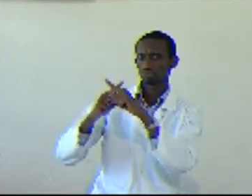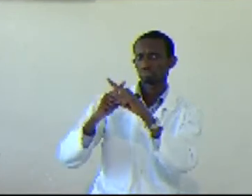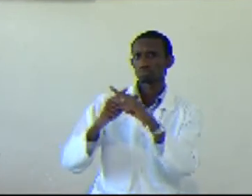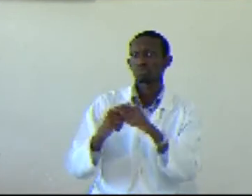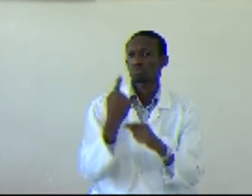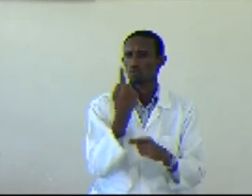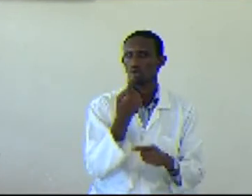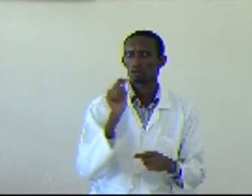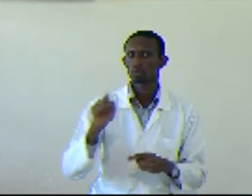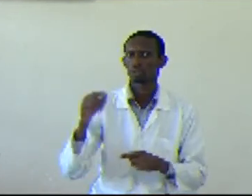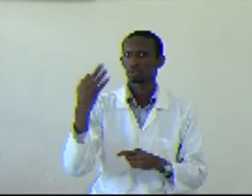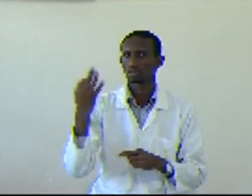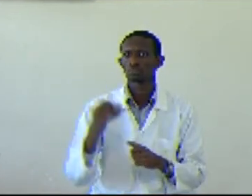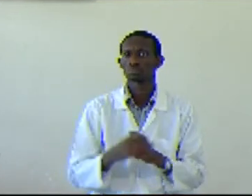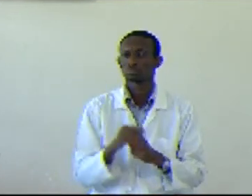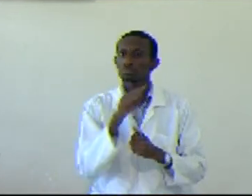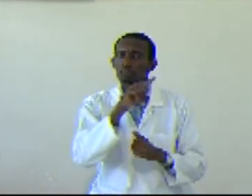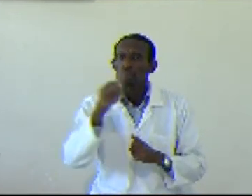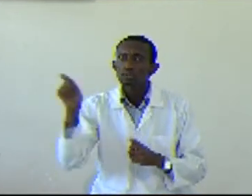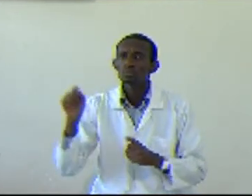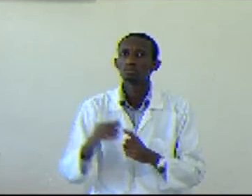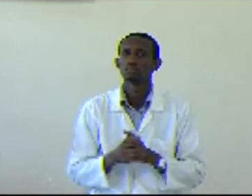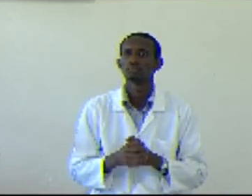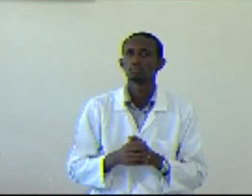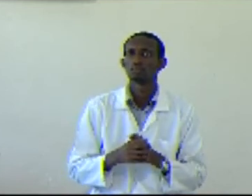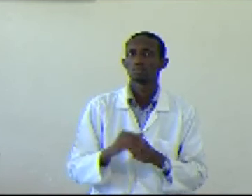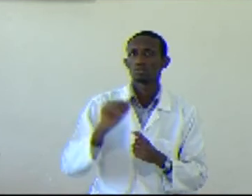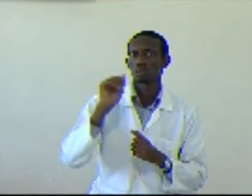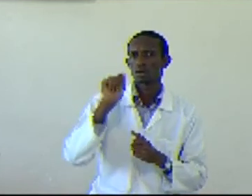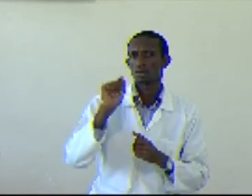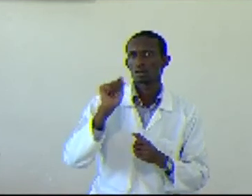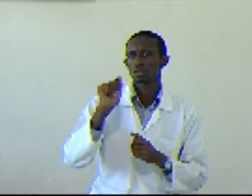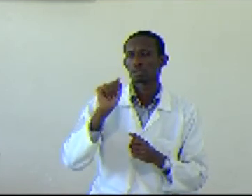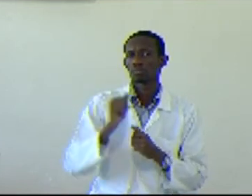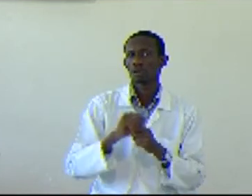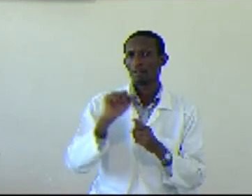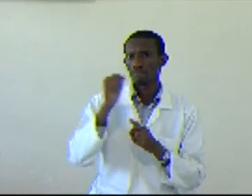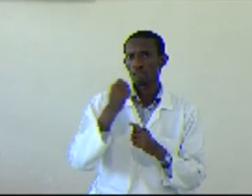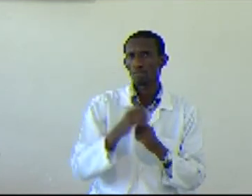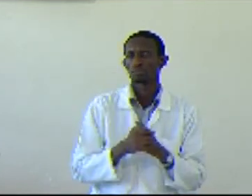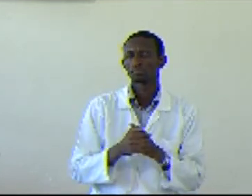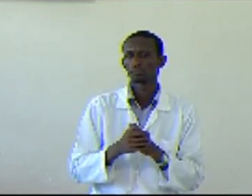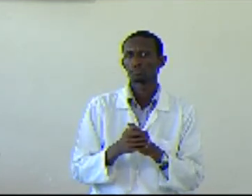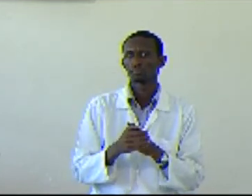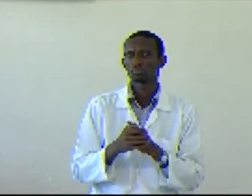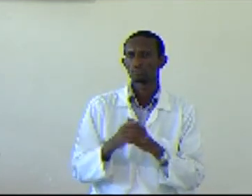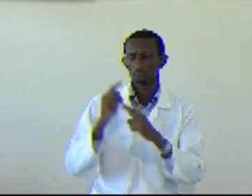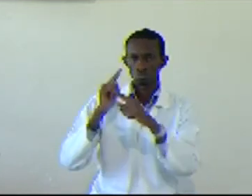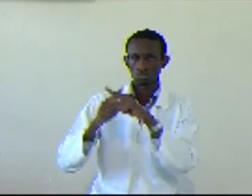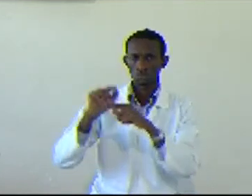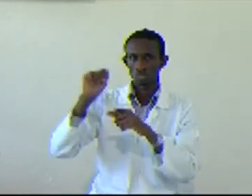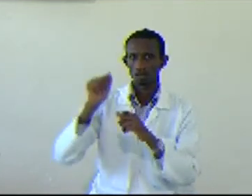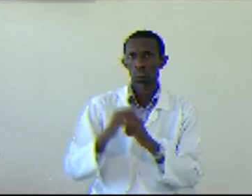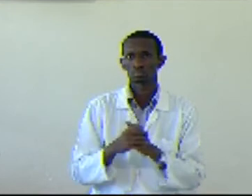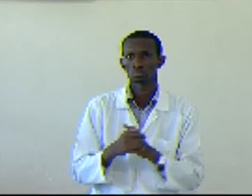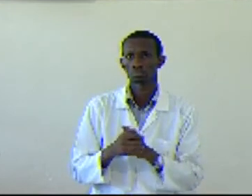1.3 over the resistance is 9.5. The answer is going to be in 2 ampere.